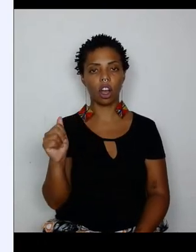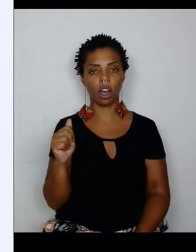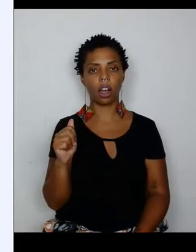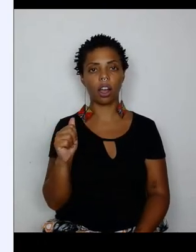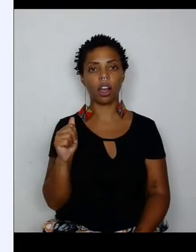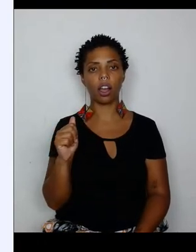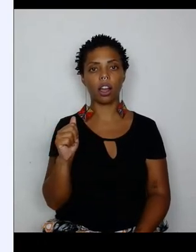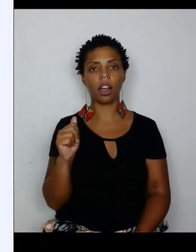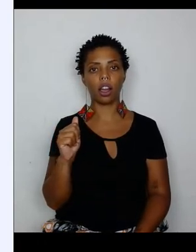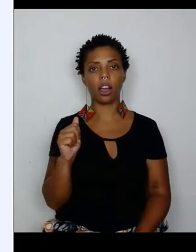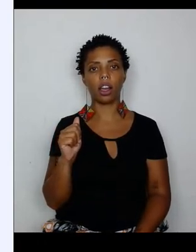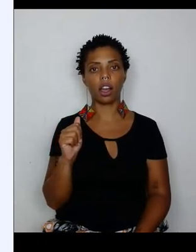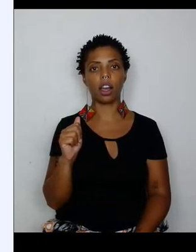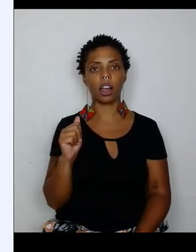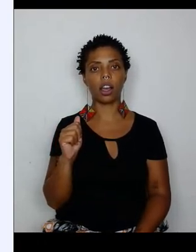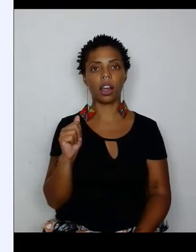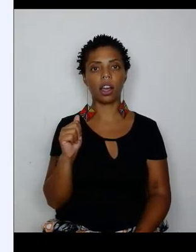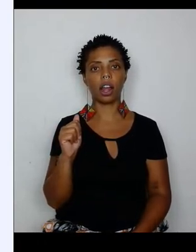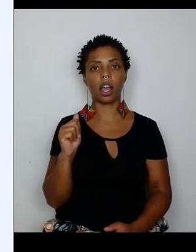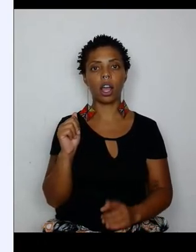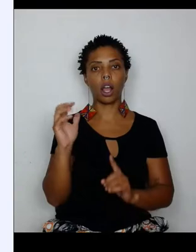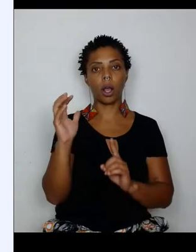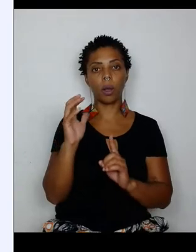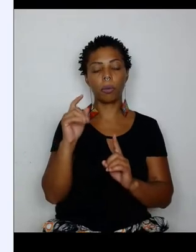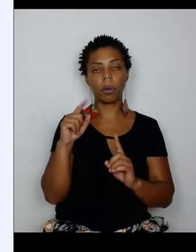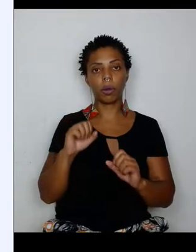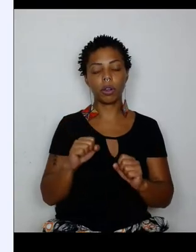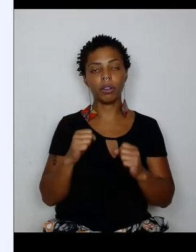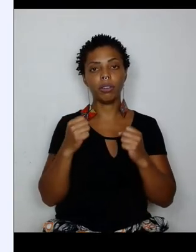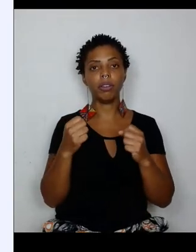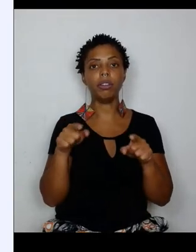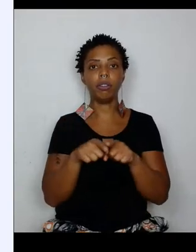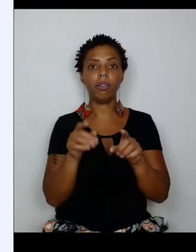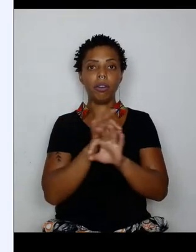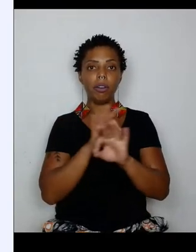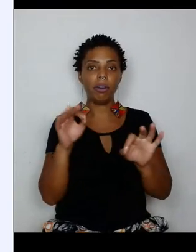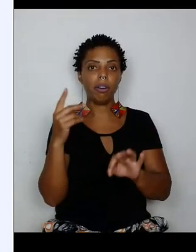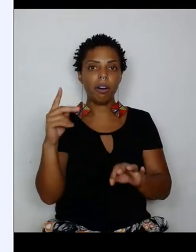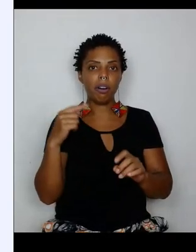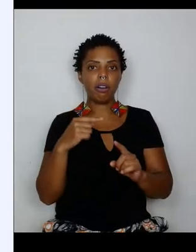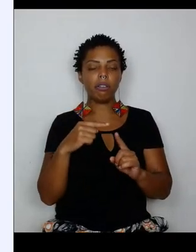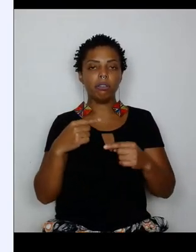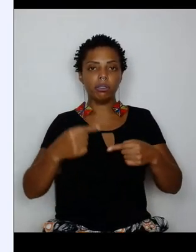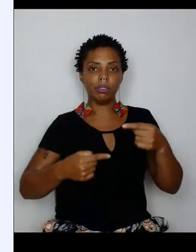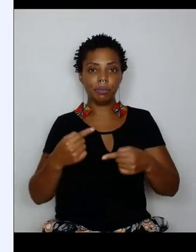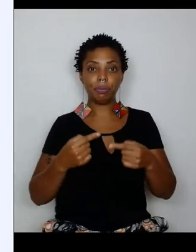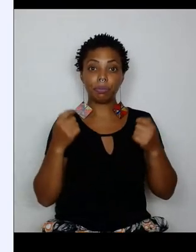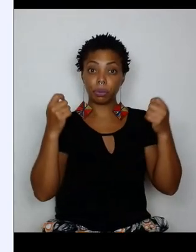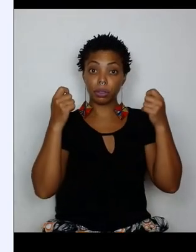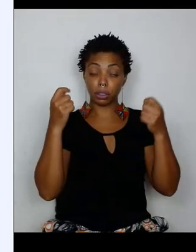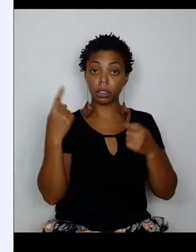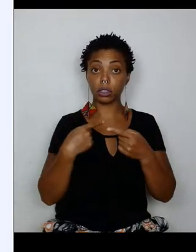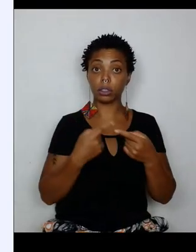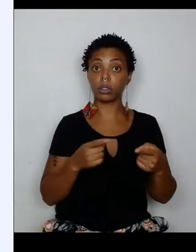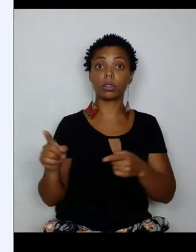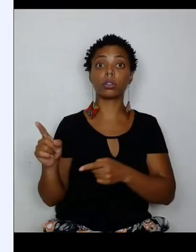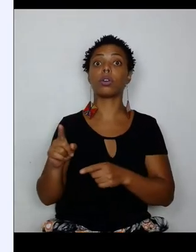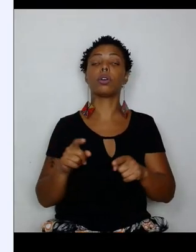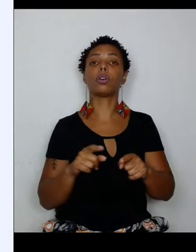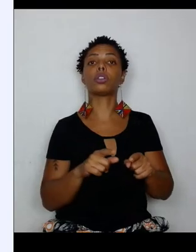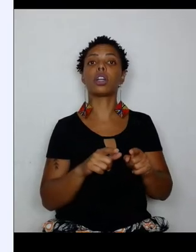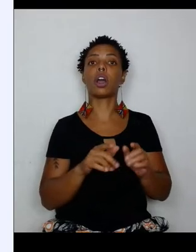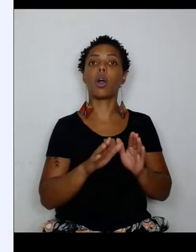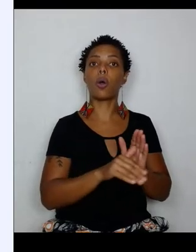political activism uh and his protests were directed against the corruption of the colonial government and its